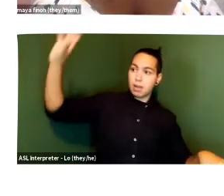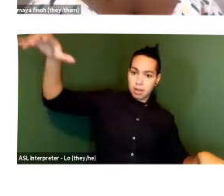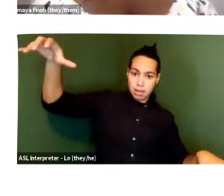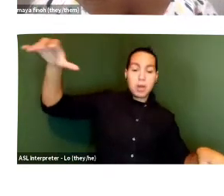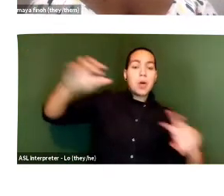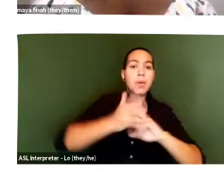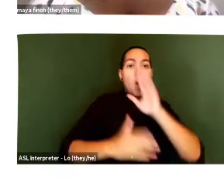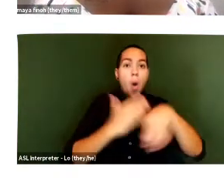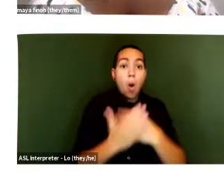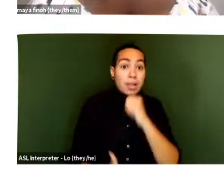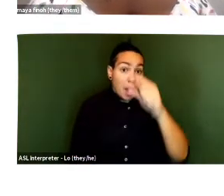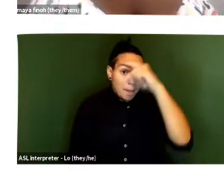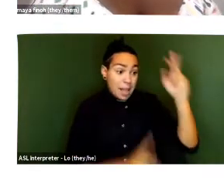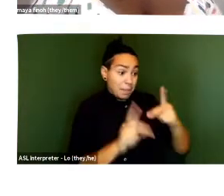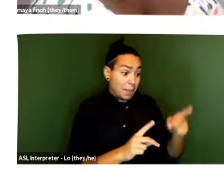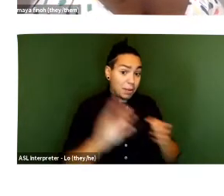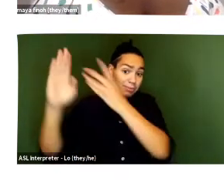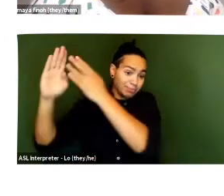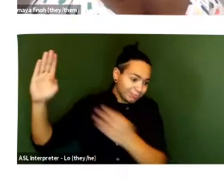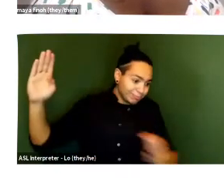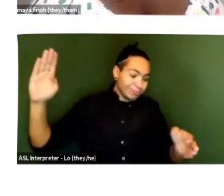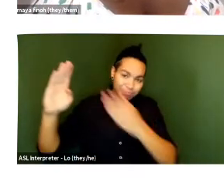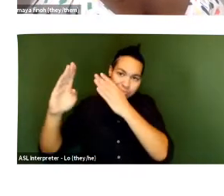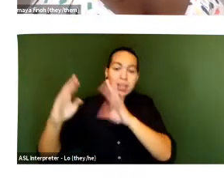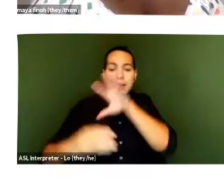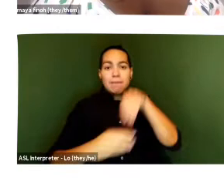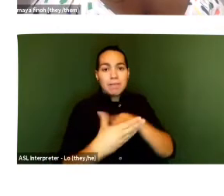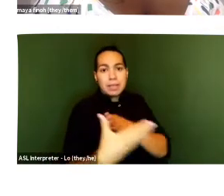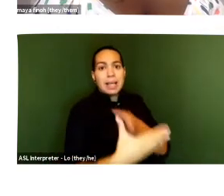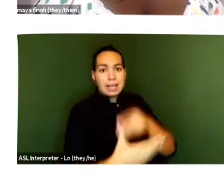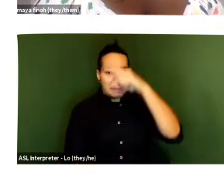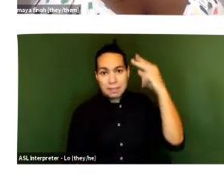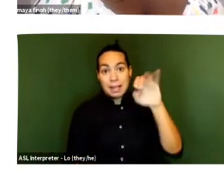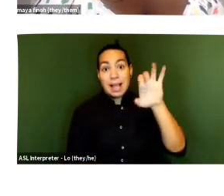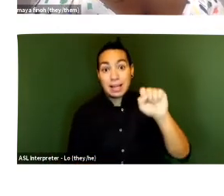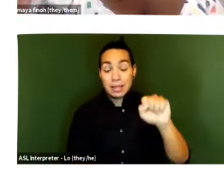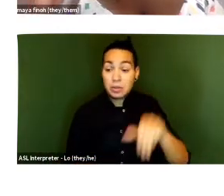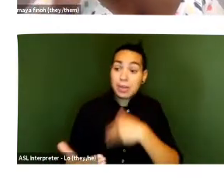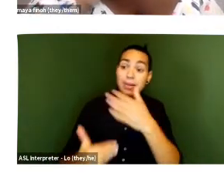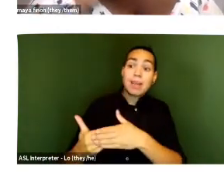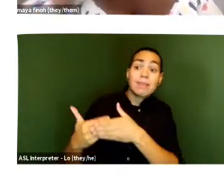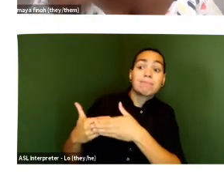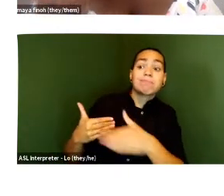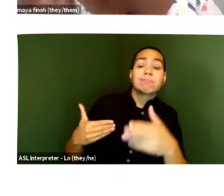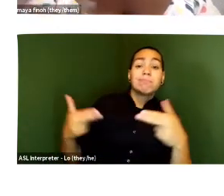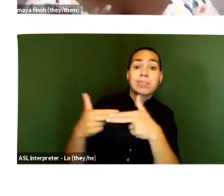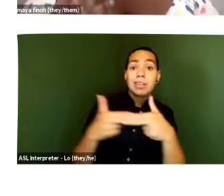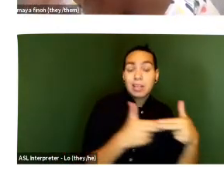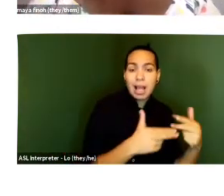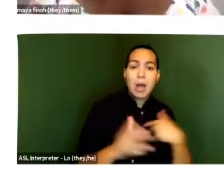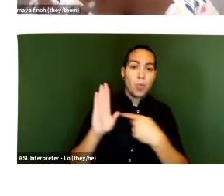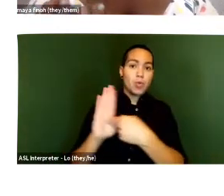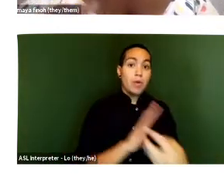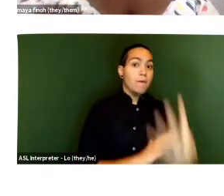anti-Blackness, fundamentally, full stop. So I'm gonna spend the next few slides doing 4 case studies,